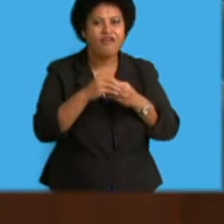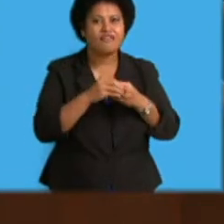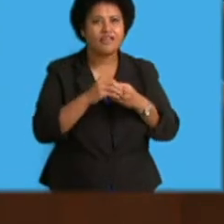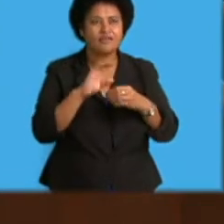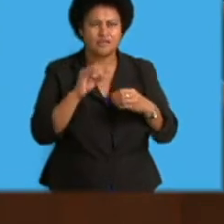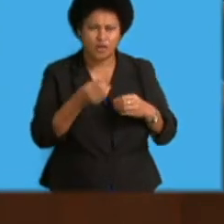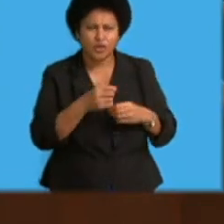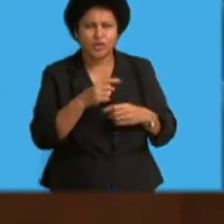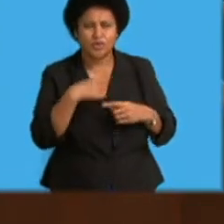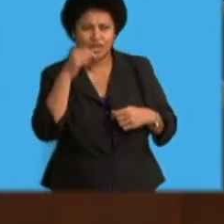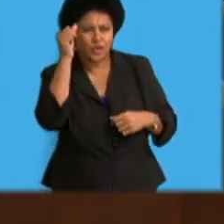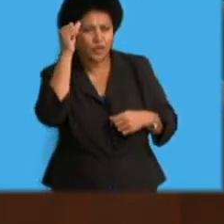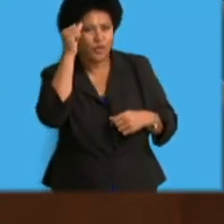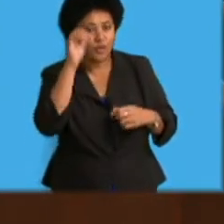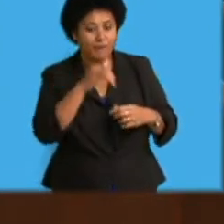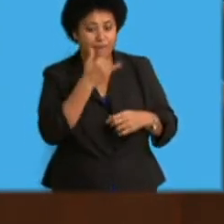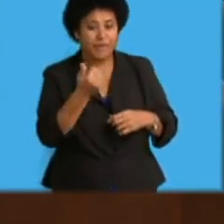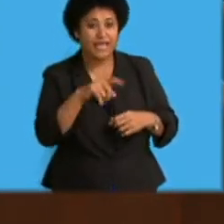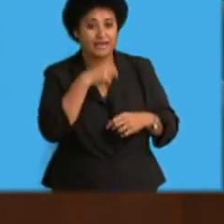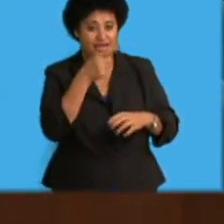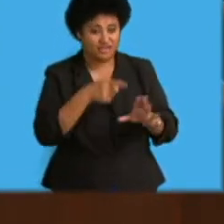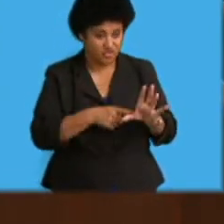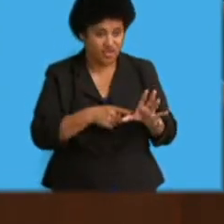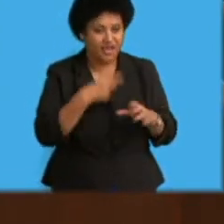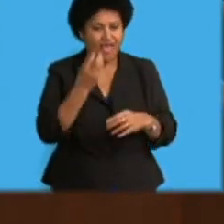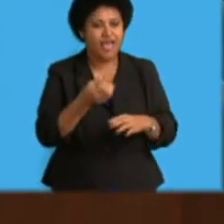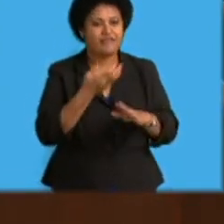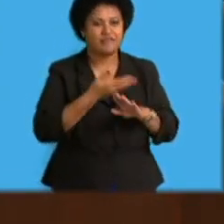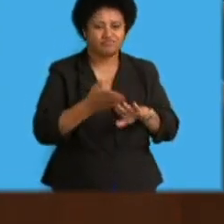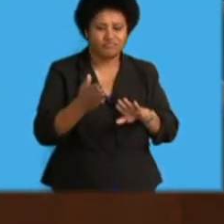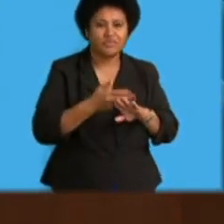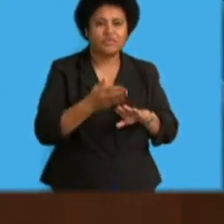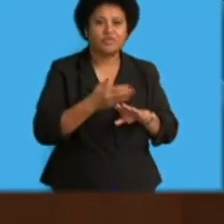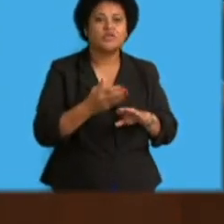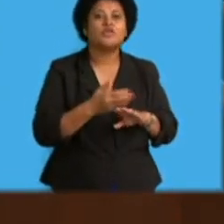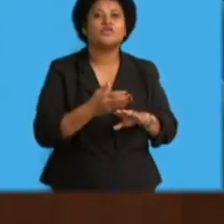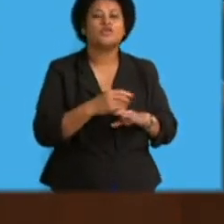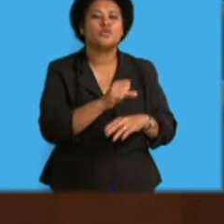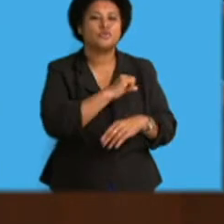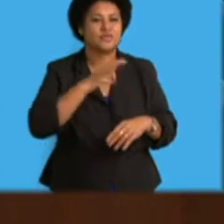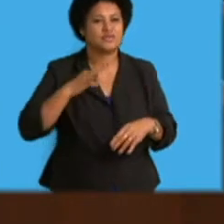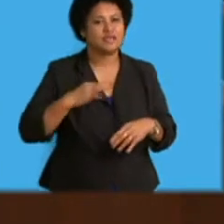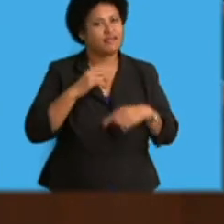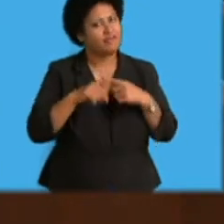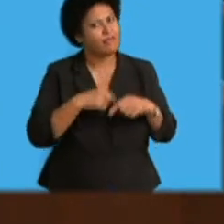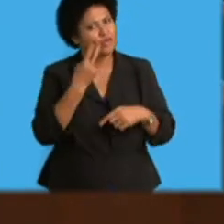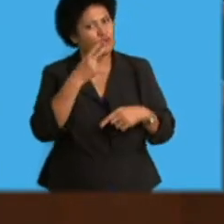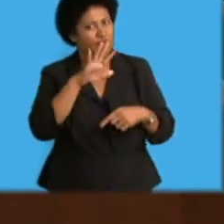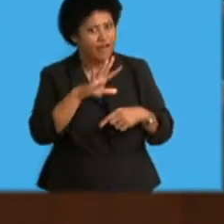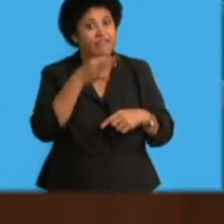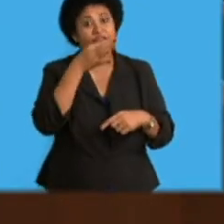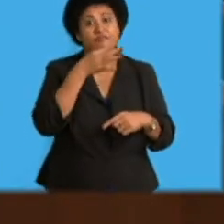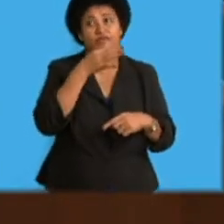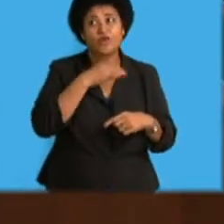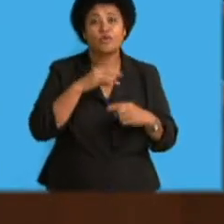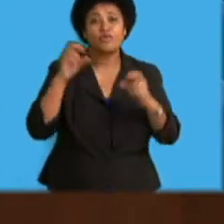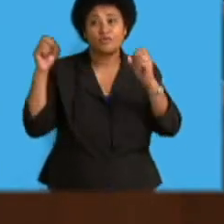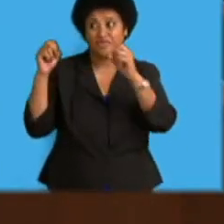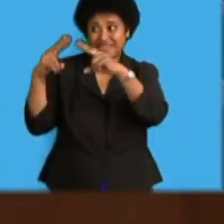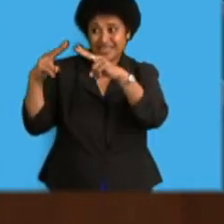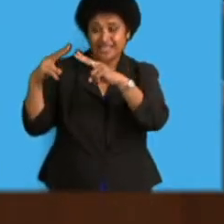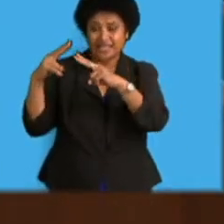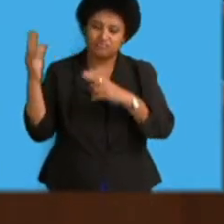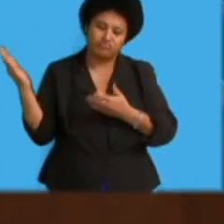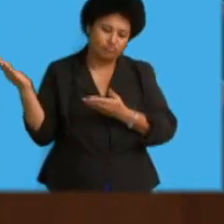staff and they'll have at least 15 of their staff coming in from Sydney, so they're relocating some of their staff from Sydney to